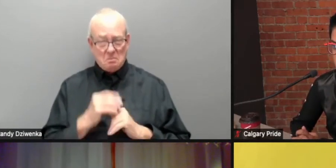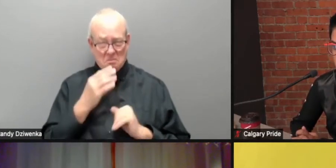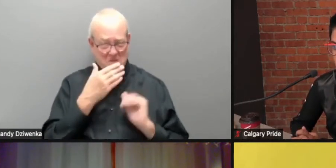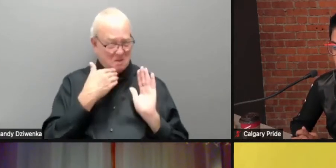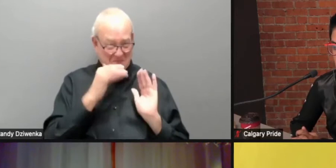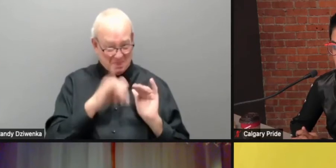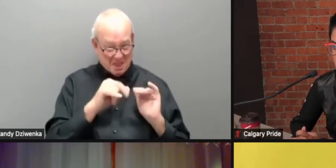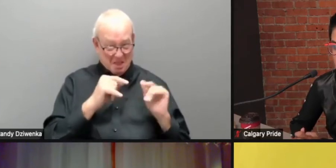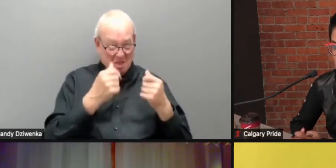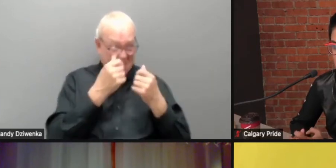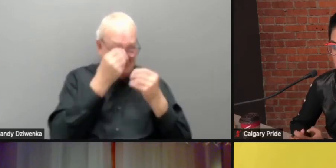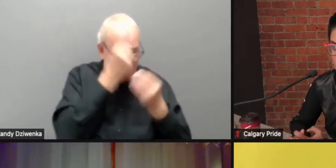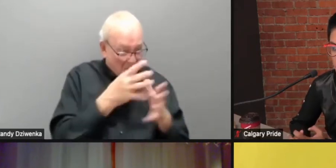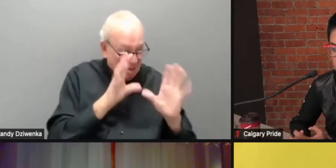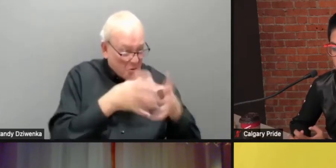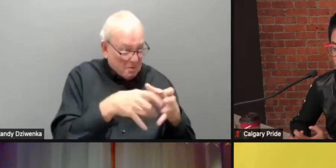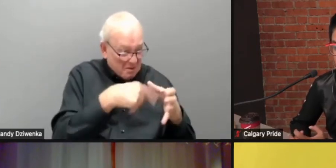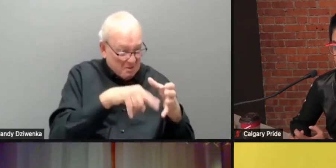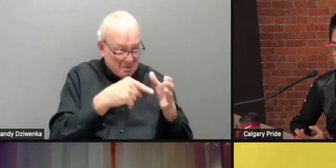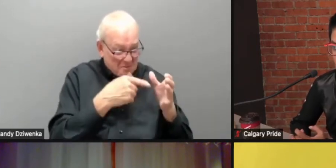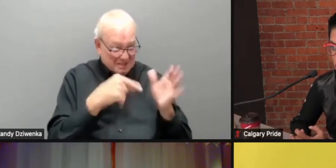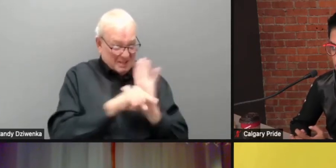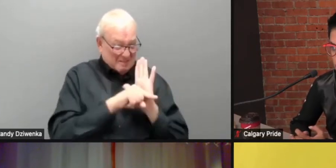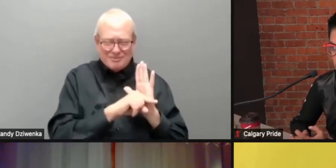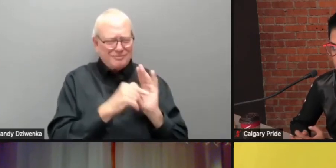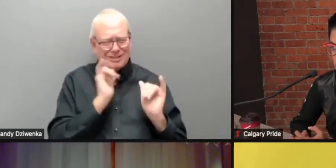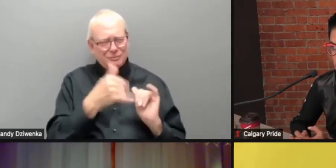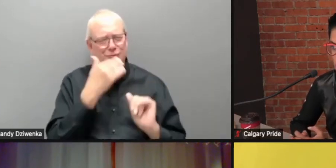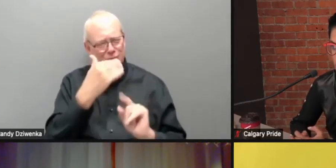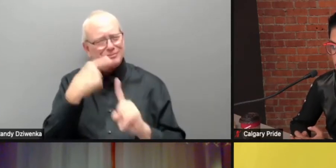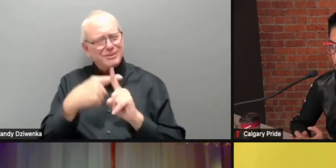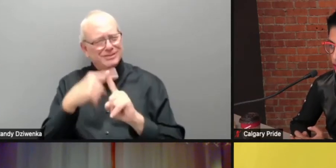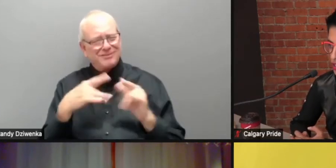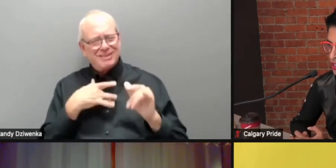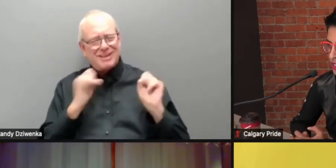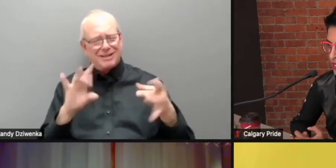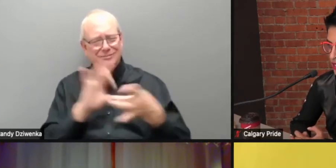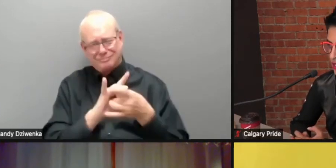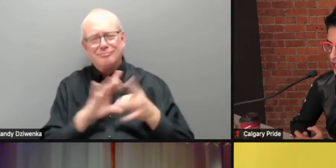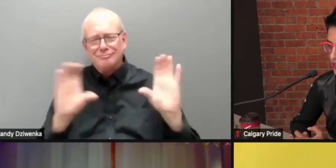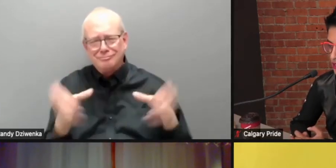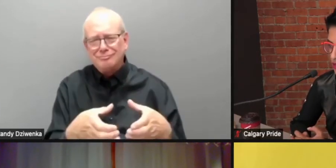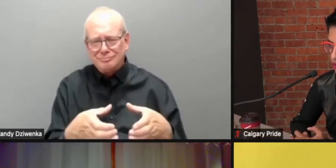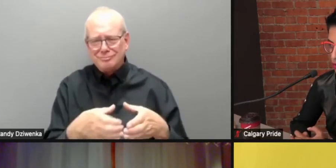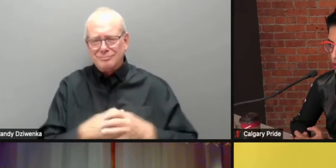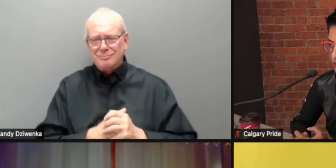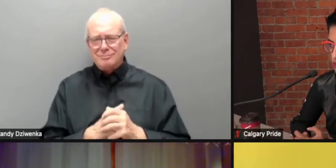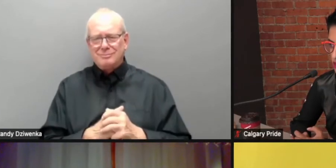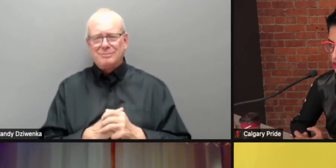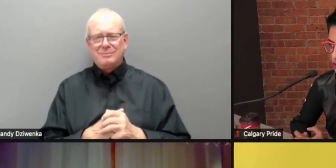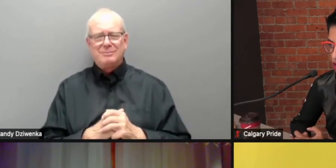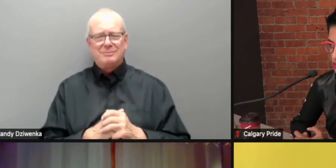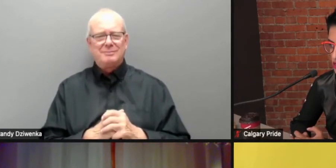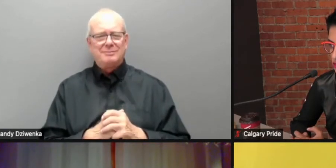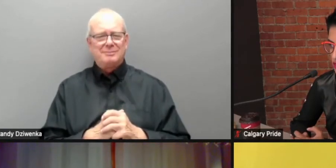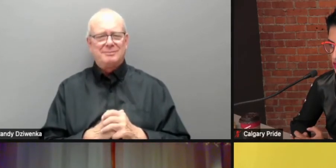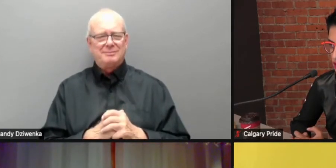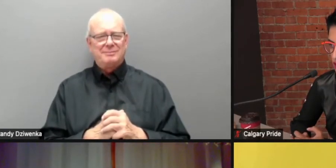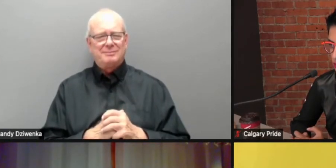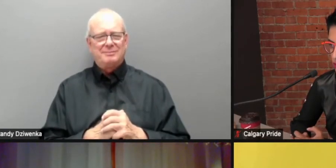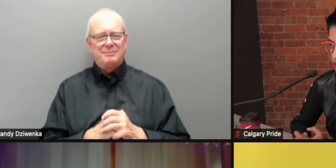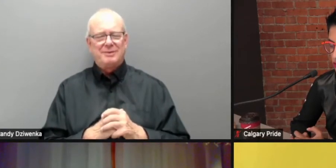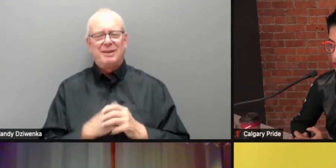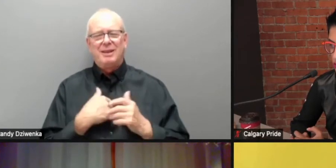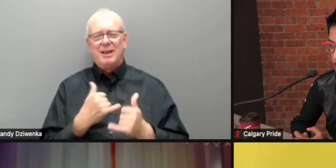The next question that we have is for all panelists, and the question is, what makes you